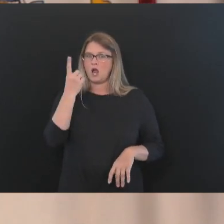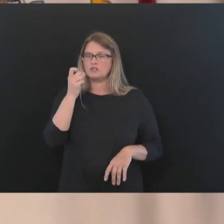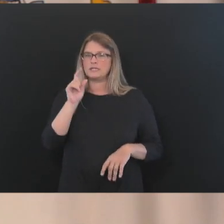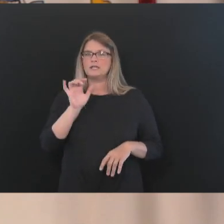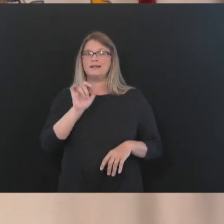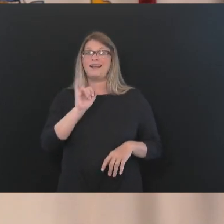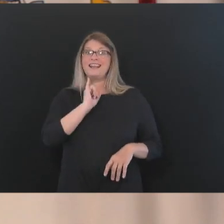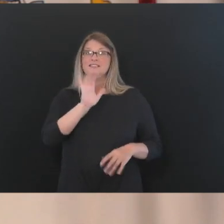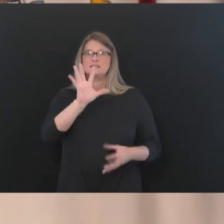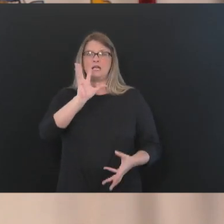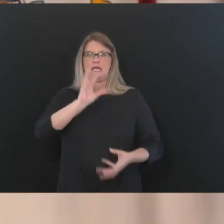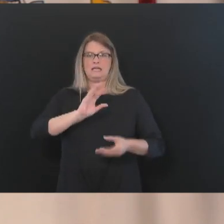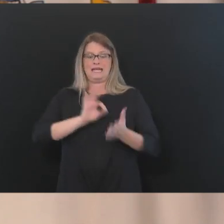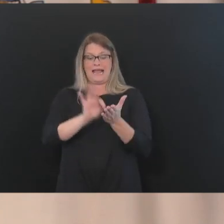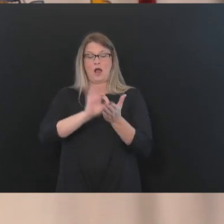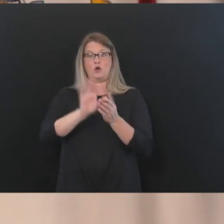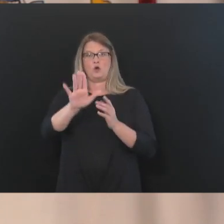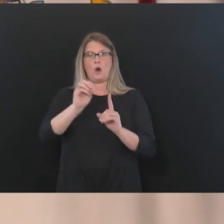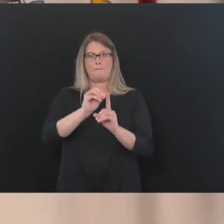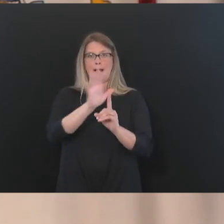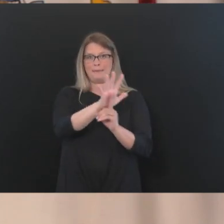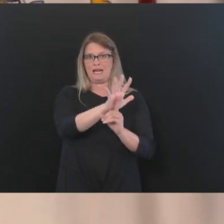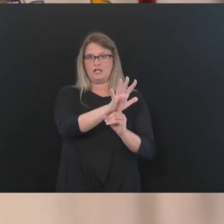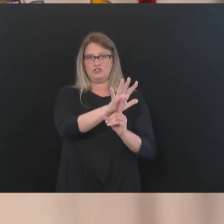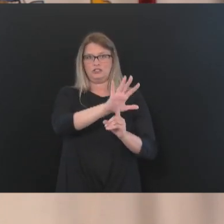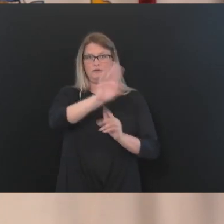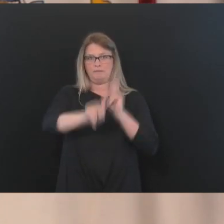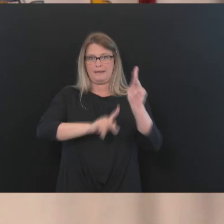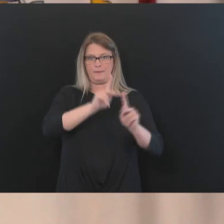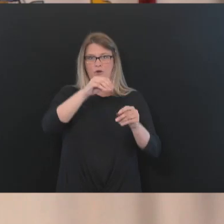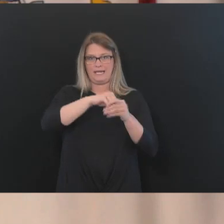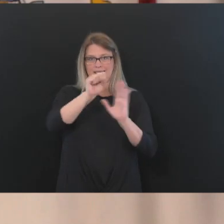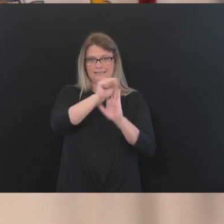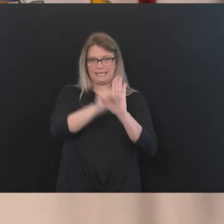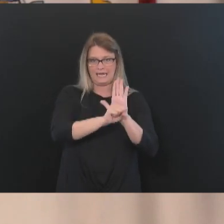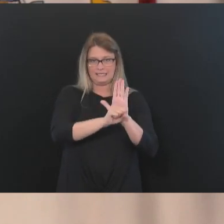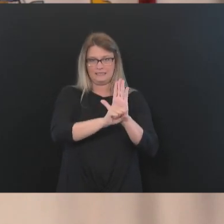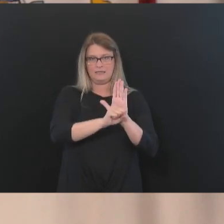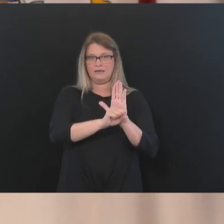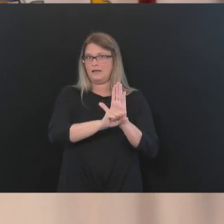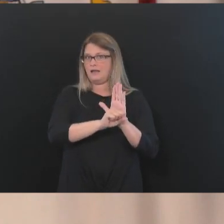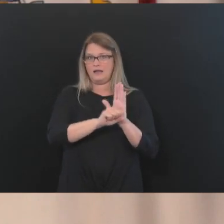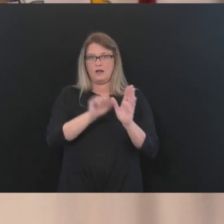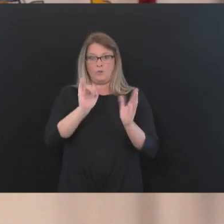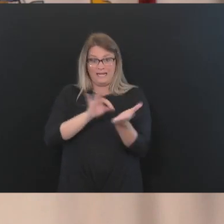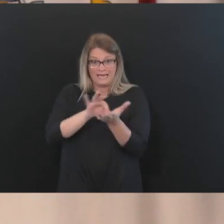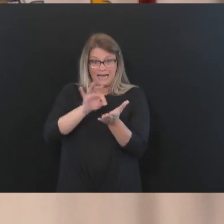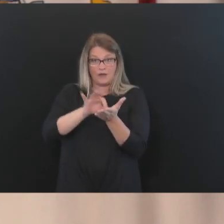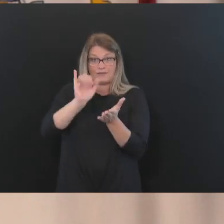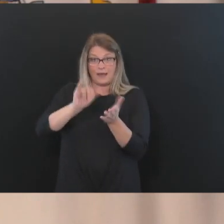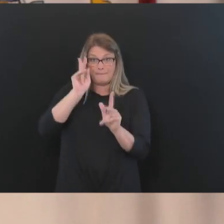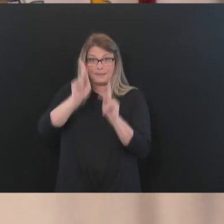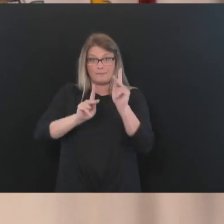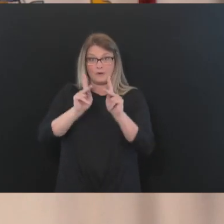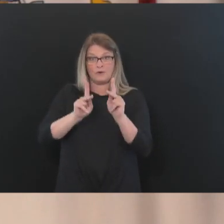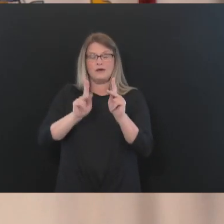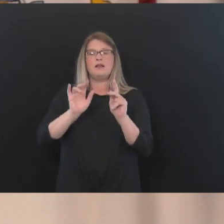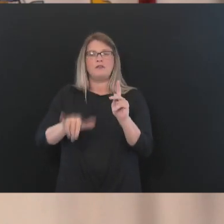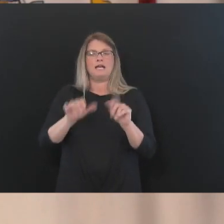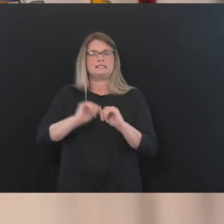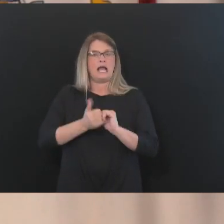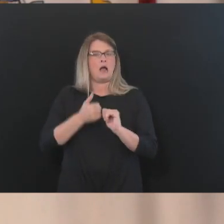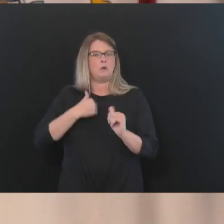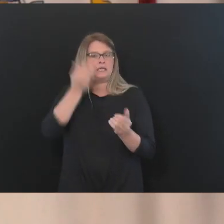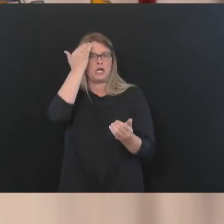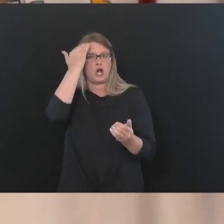total population versus your total population of the other states. It's the only way that it can be done in an appropriate manner.